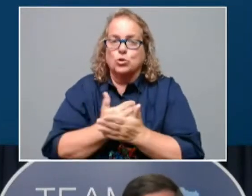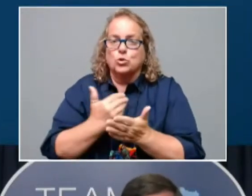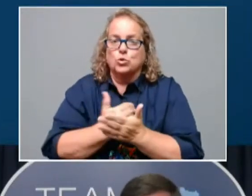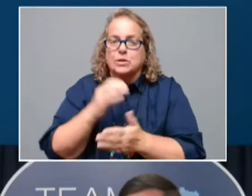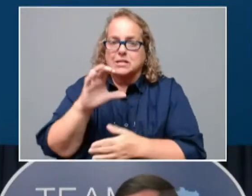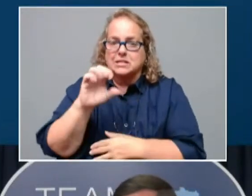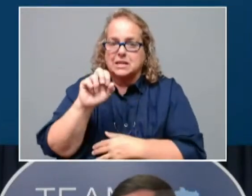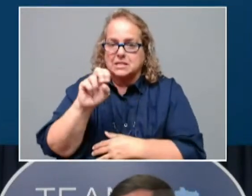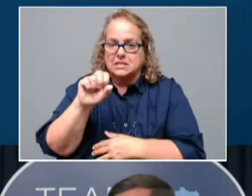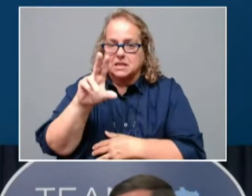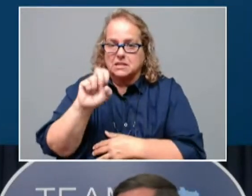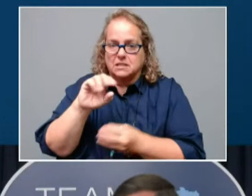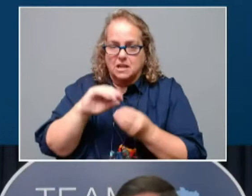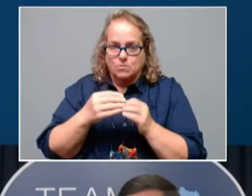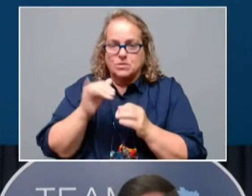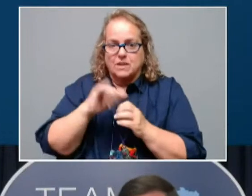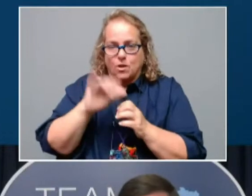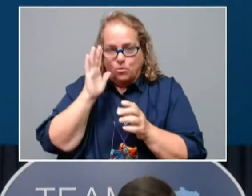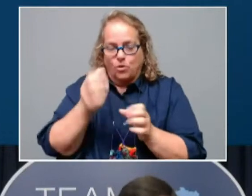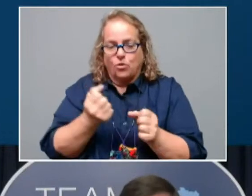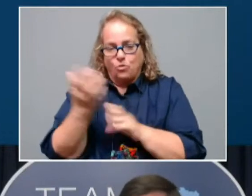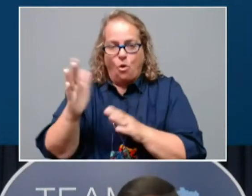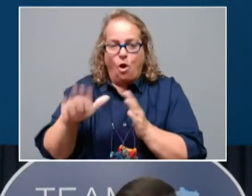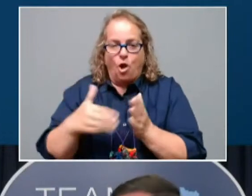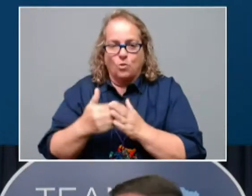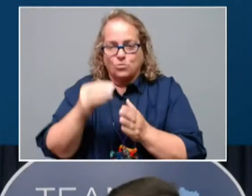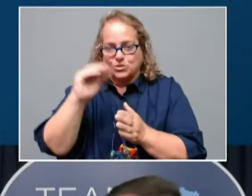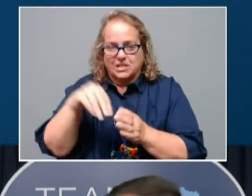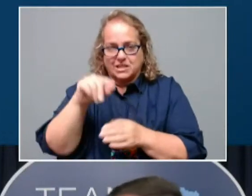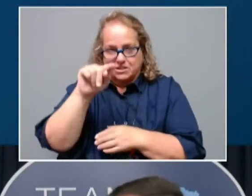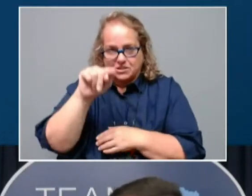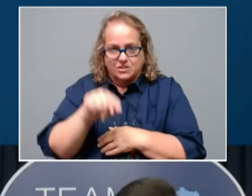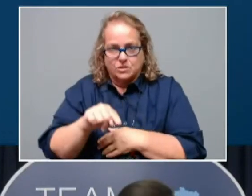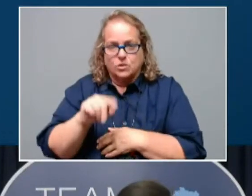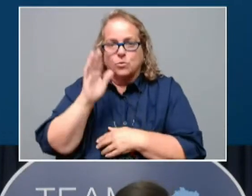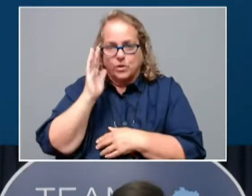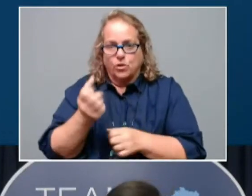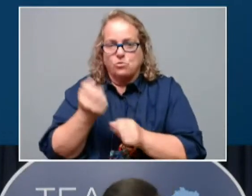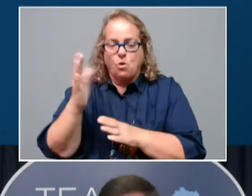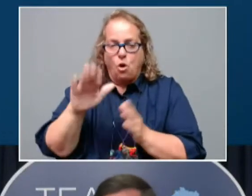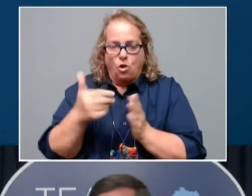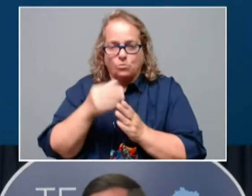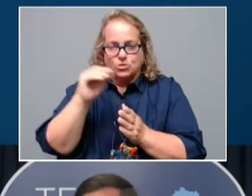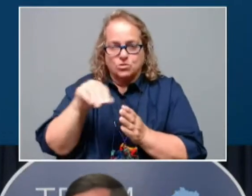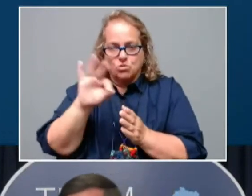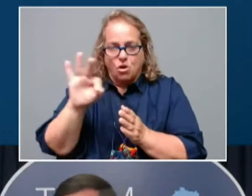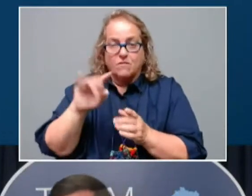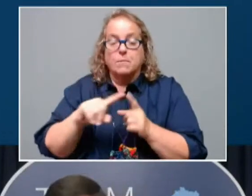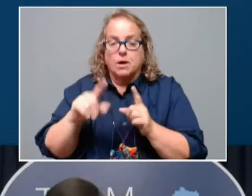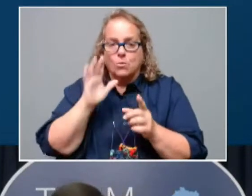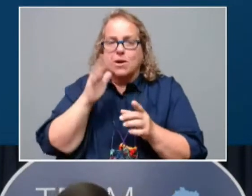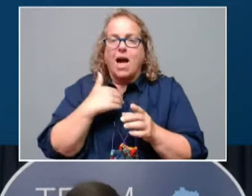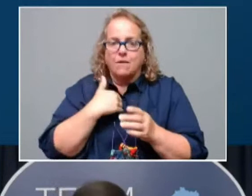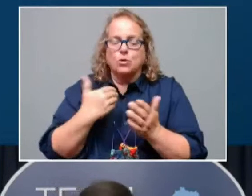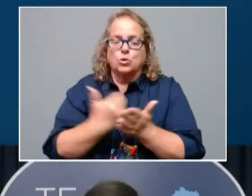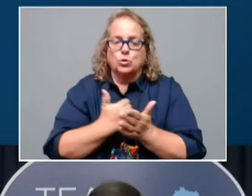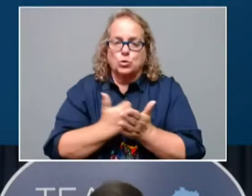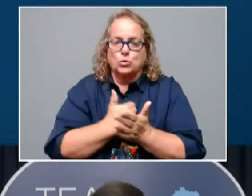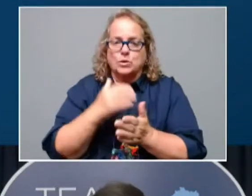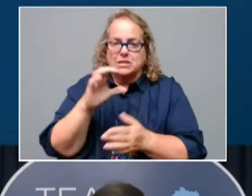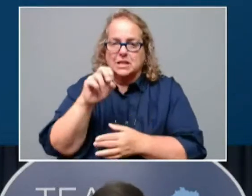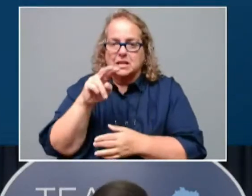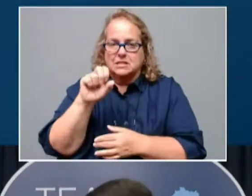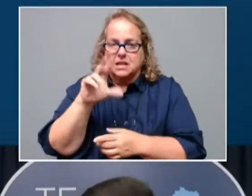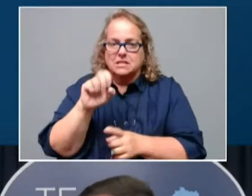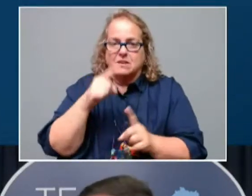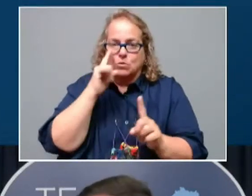all the percentages, right? Once you change the denominator, it's going to change all the percentages. But at that point, we'll be able to get the 12 to